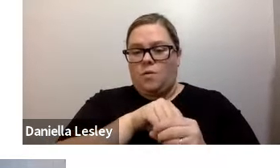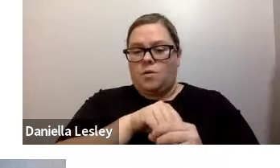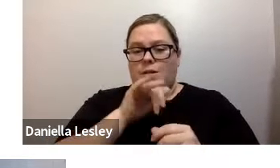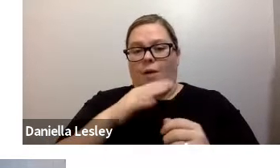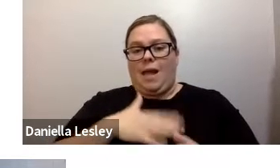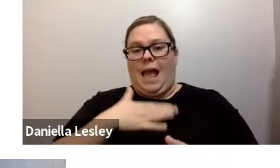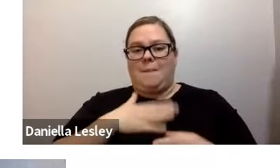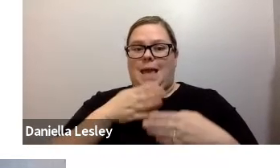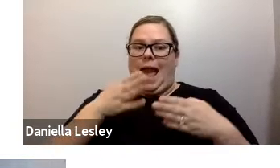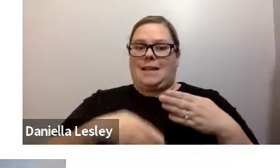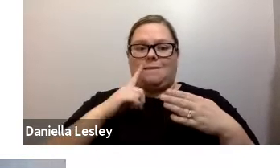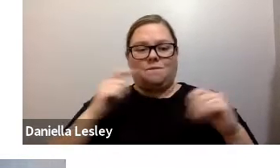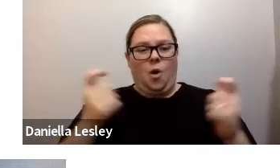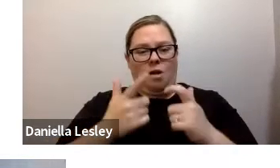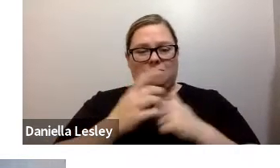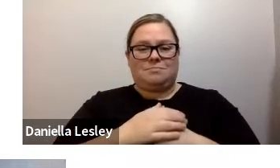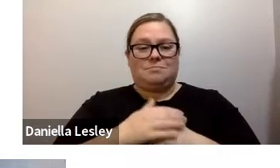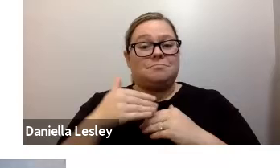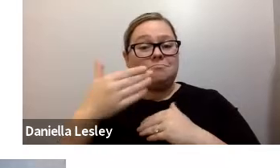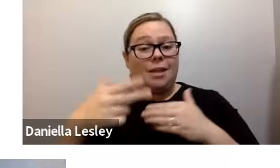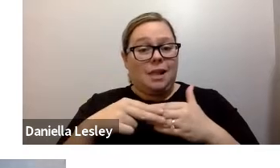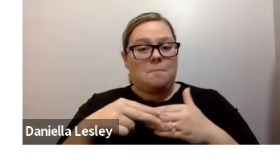happy ending for all. Next slide, please.